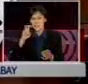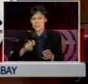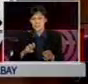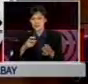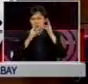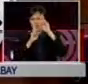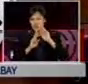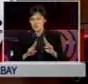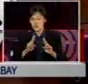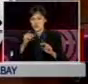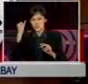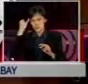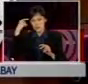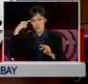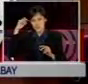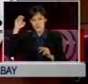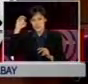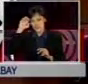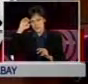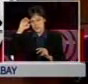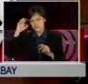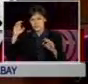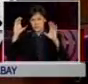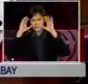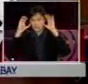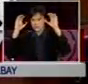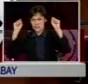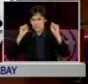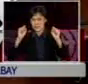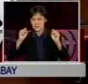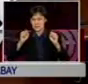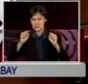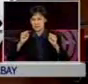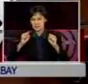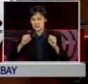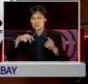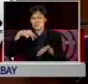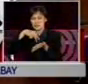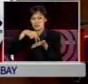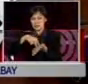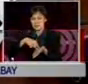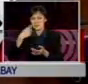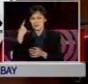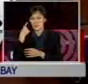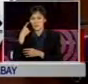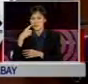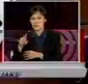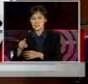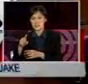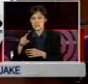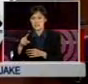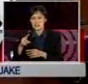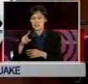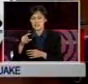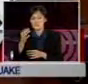Ponce Enrile, Senate President and presiding officer of the Senate, sitting as an impeachment court at City of Pasay this